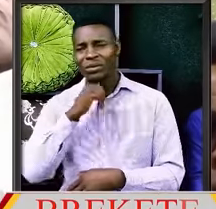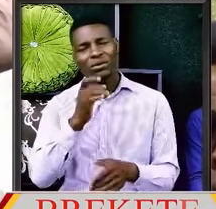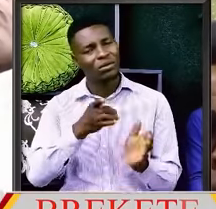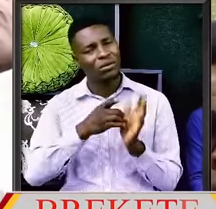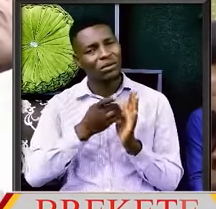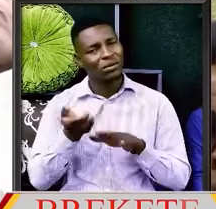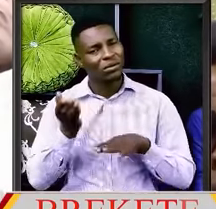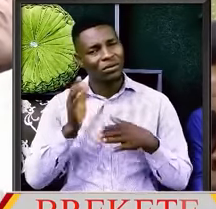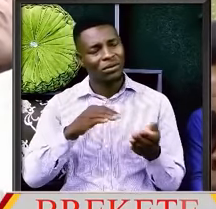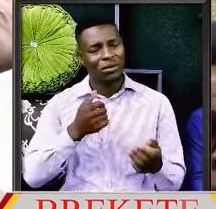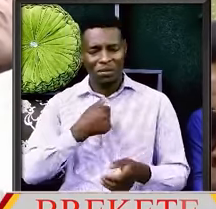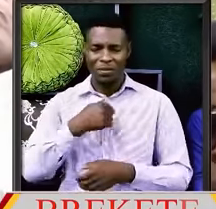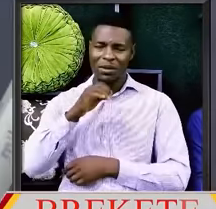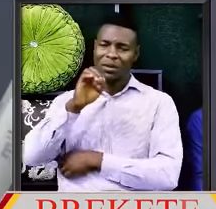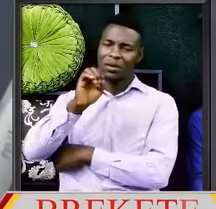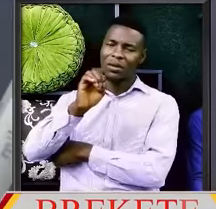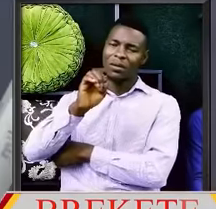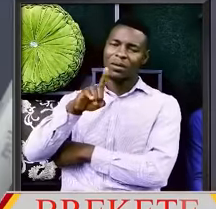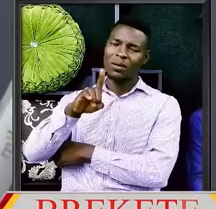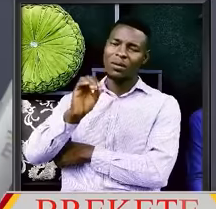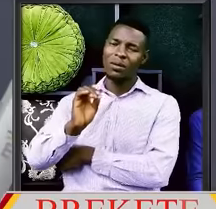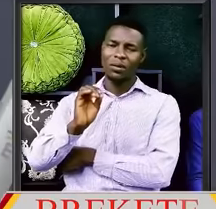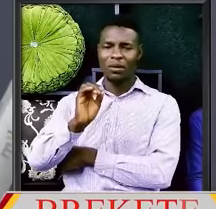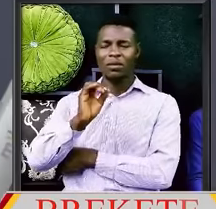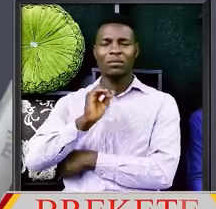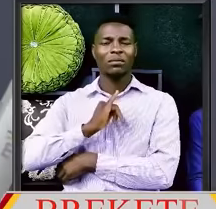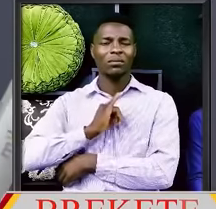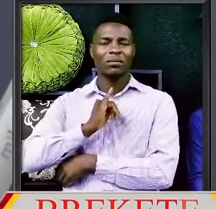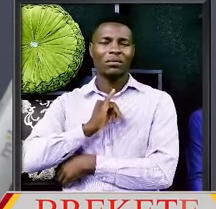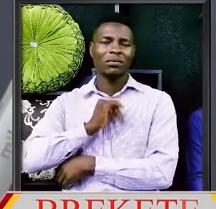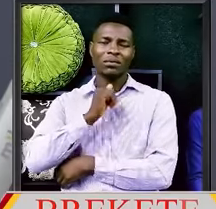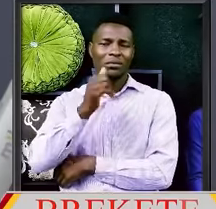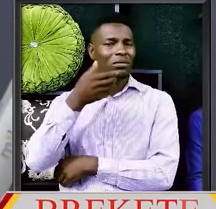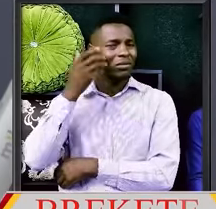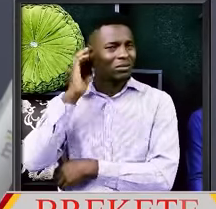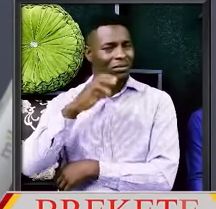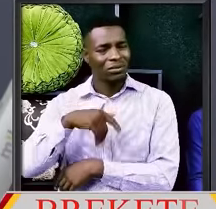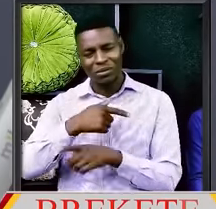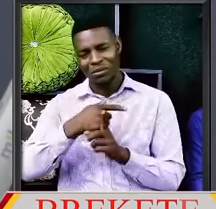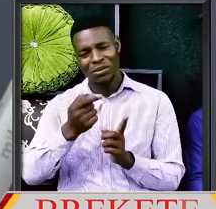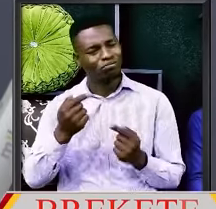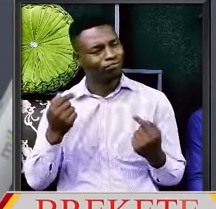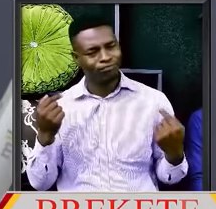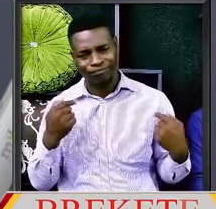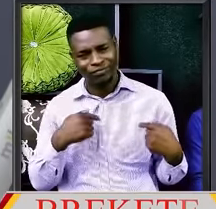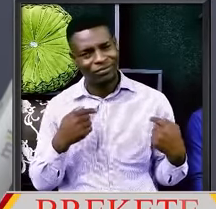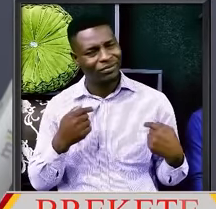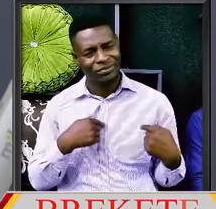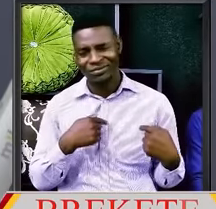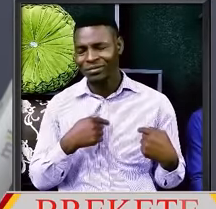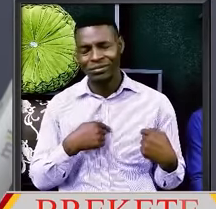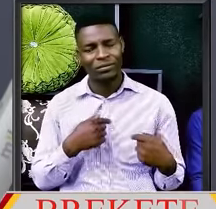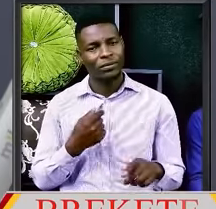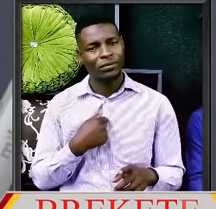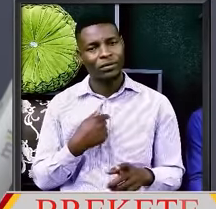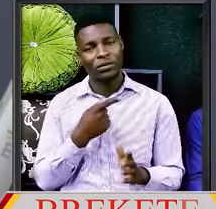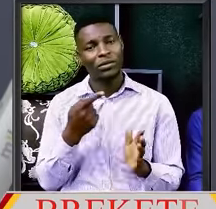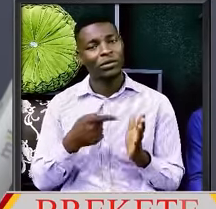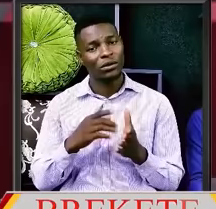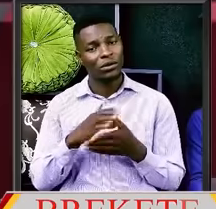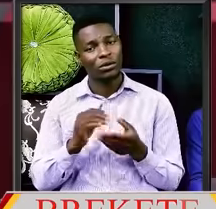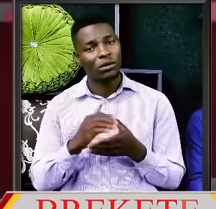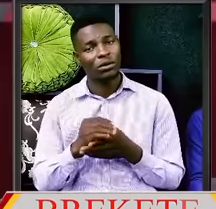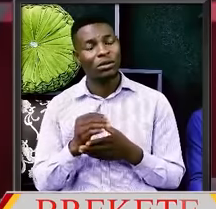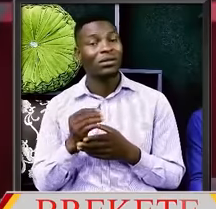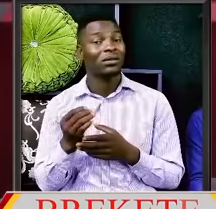I not be Yoruba. But this death of this boy, he too hit me. He too hit me. Since when I